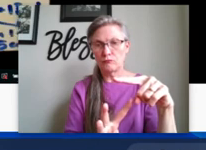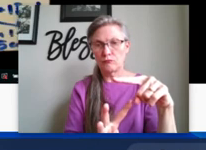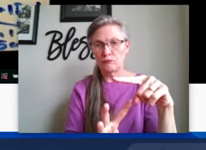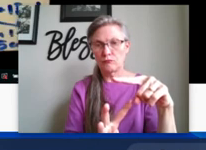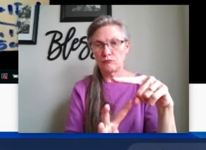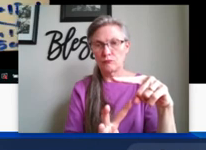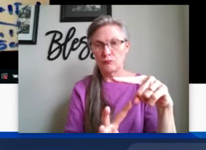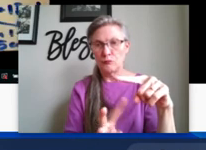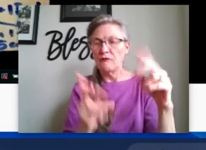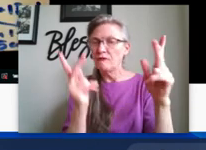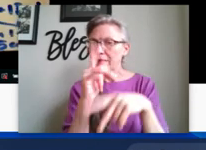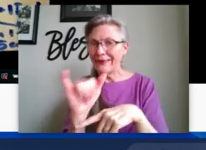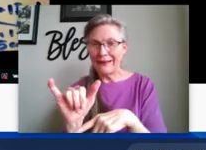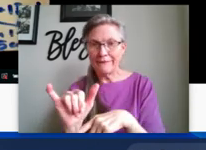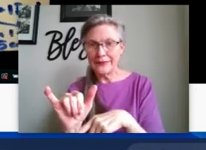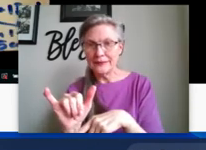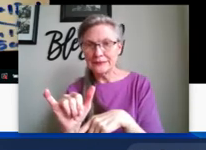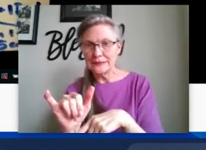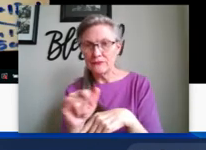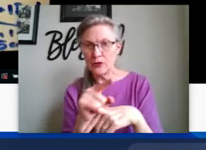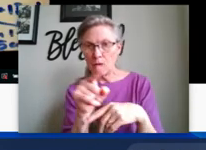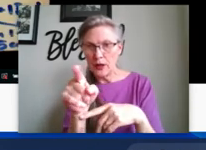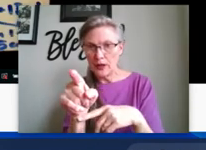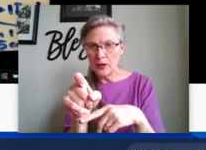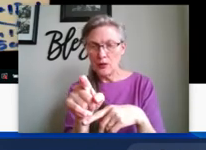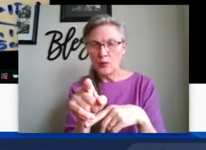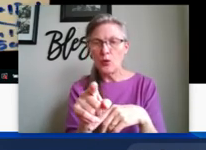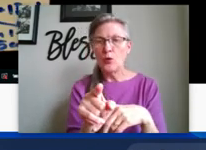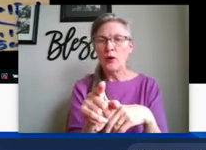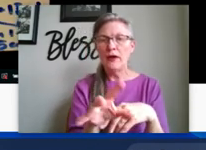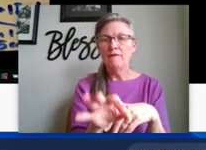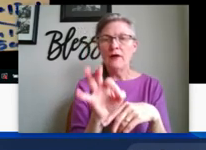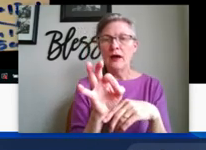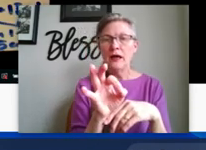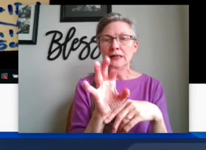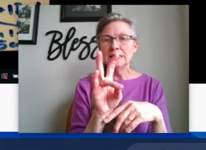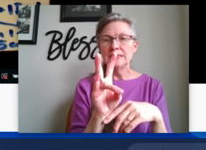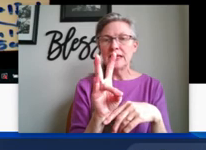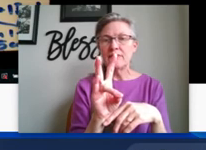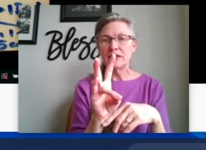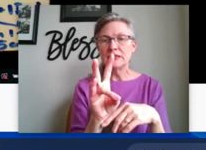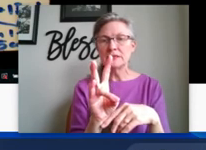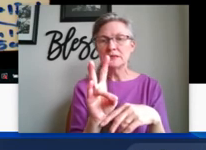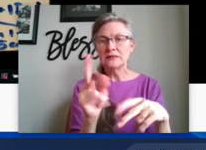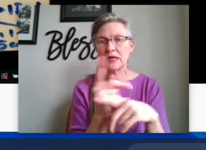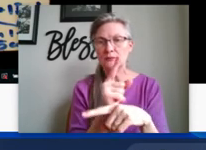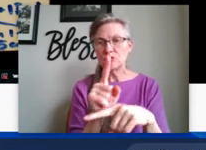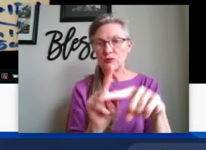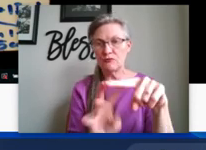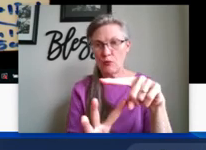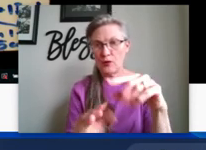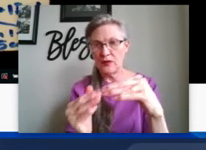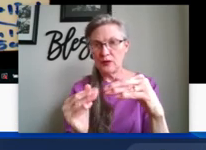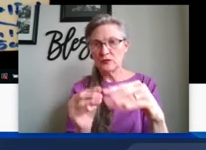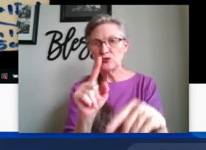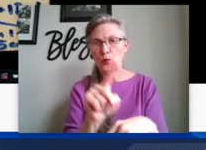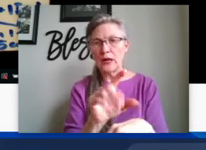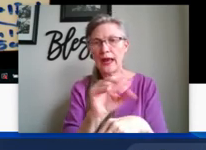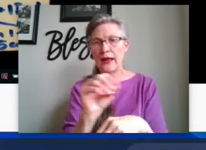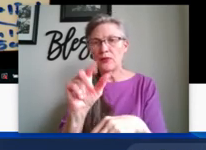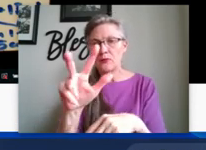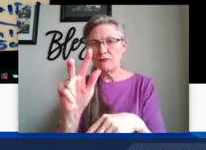And we already figured that out, right? If we go over here, we had 7 instances of 1/4 cup. We multiplied 7